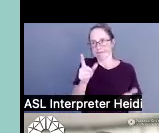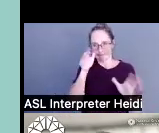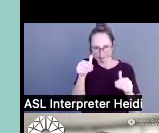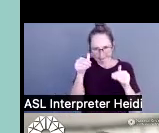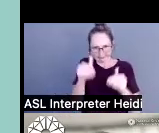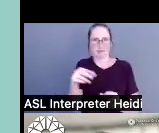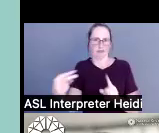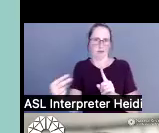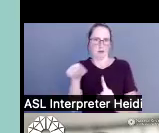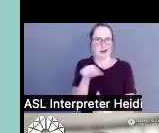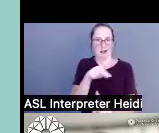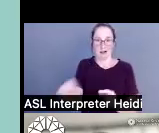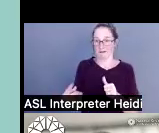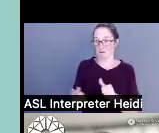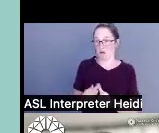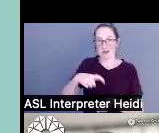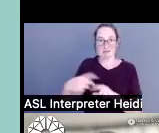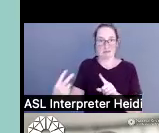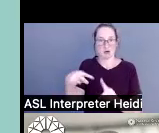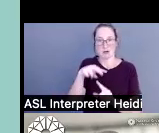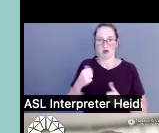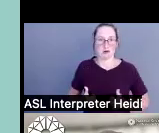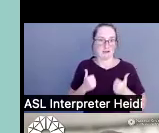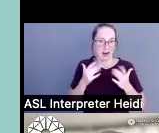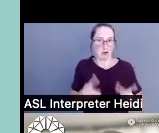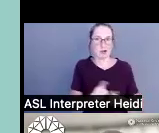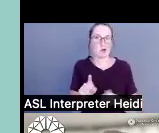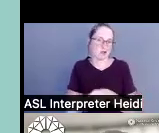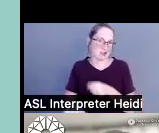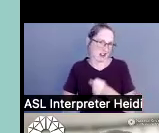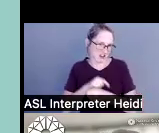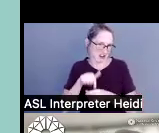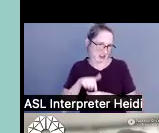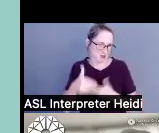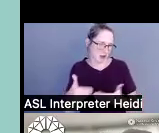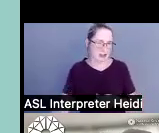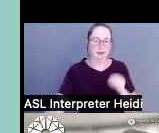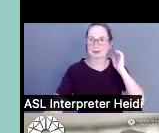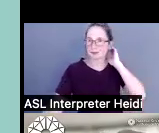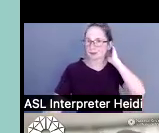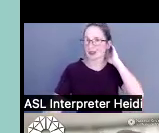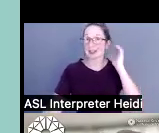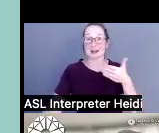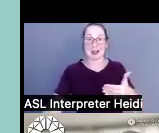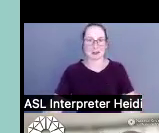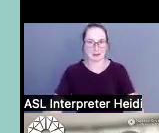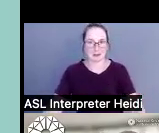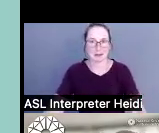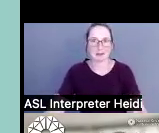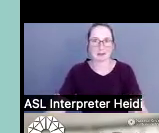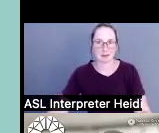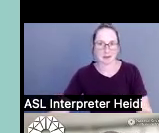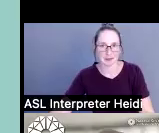the perspectives, the firsthand perspectives of survivors, as well as advocates in this process. Next slide, please.